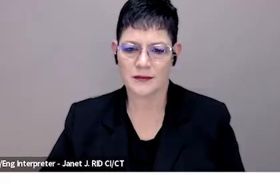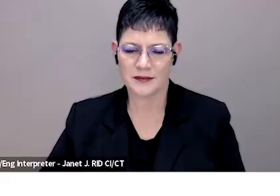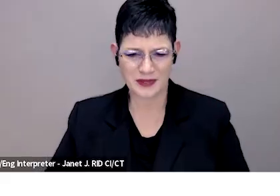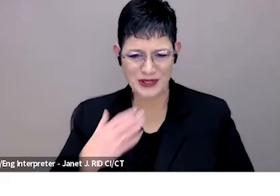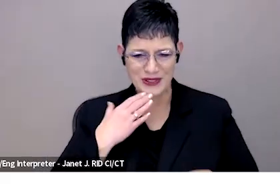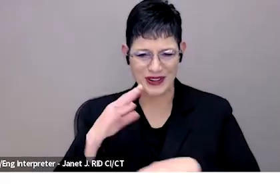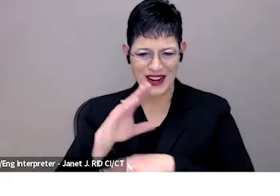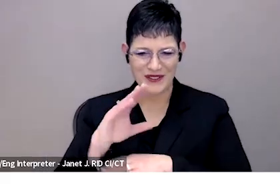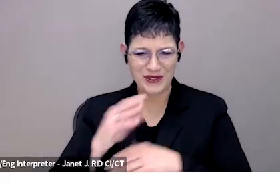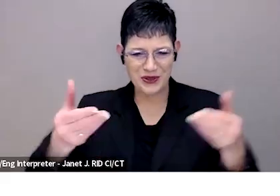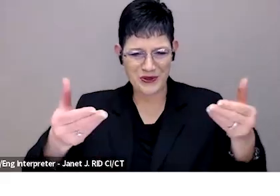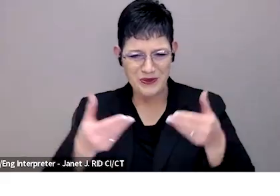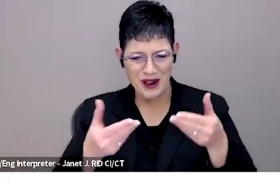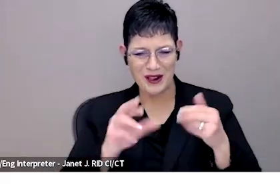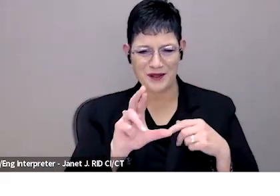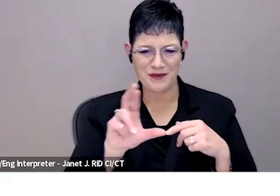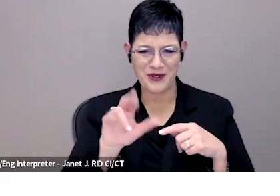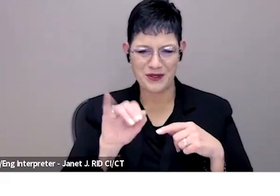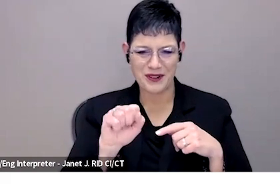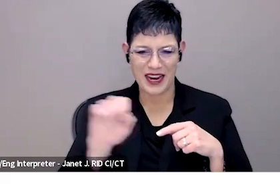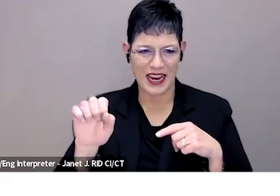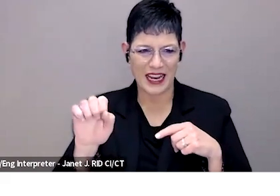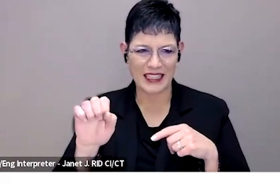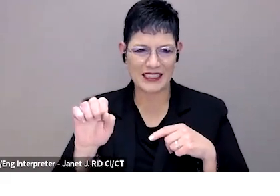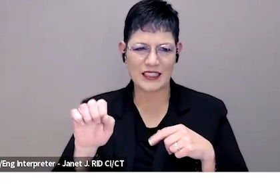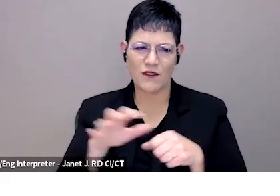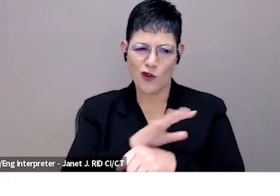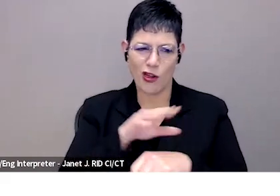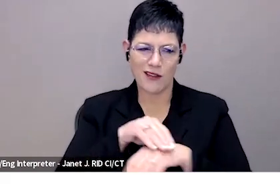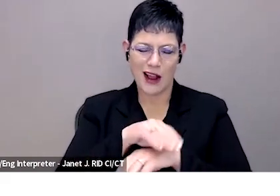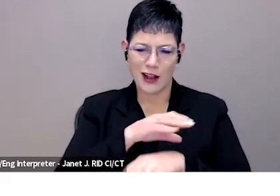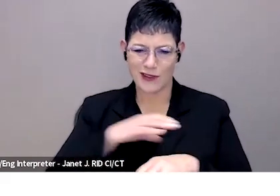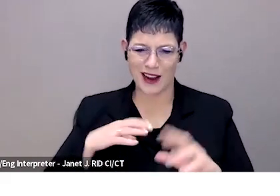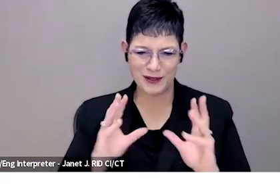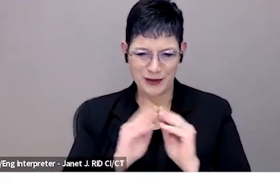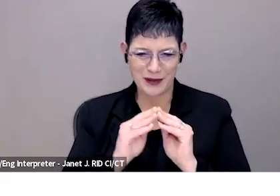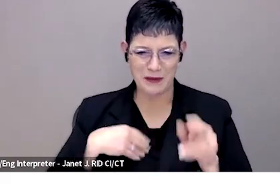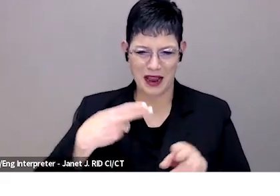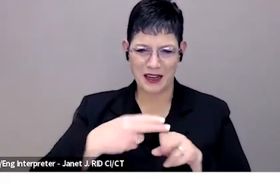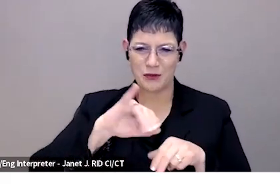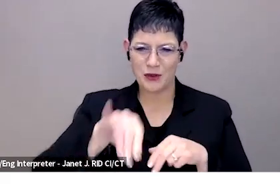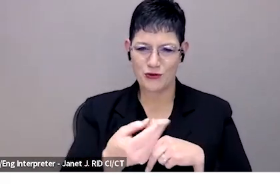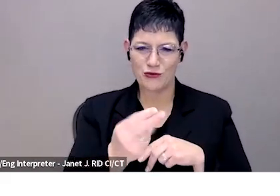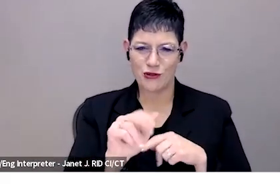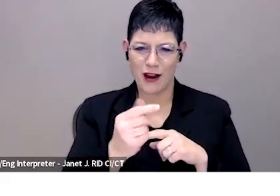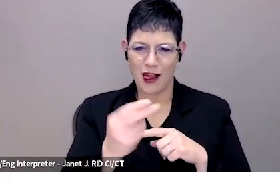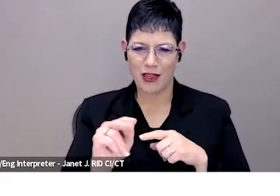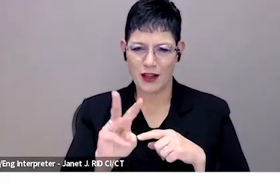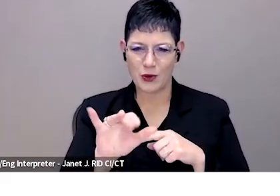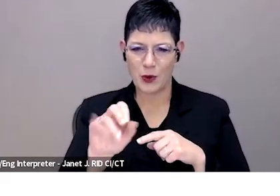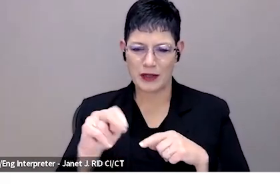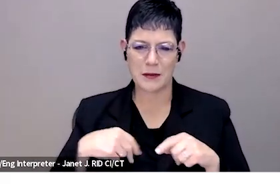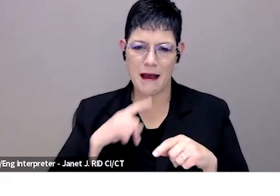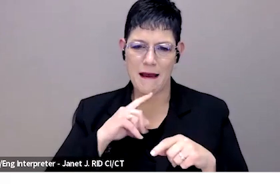Good afternoon and welcome to the RAISE Full Advisory Council meeting. My name is Jonathan Weston. I'm an Aging